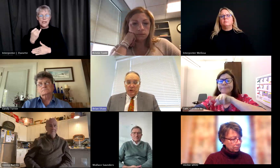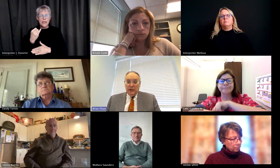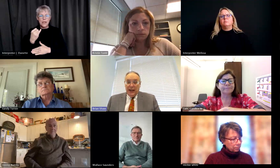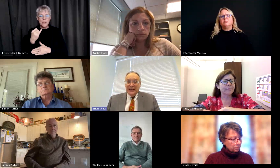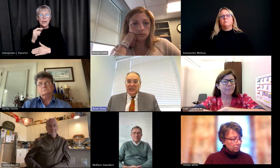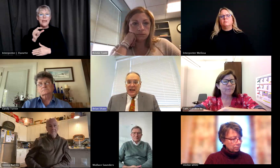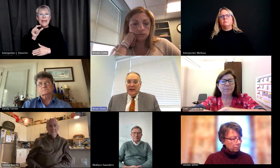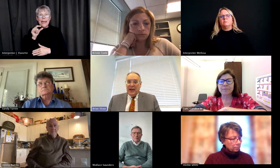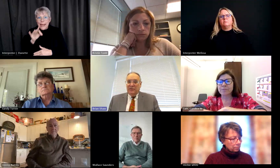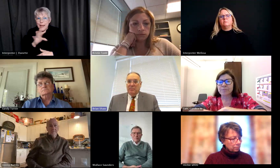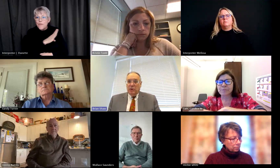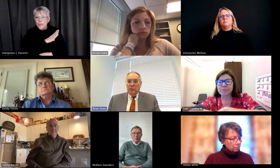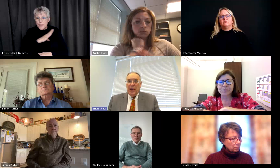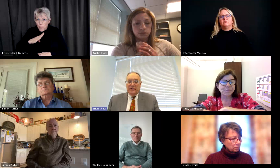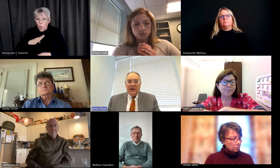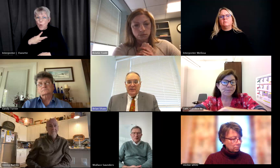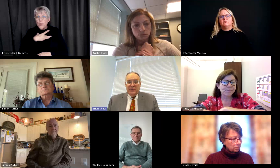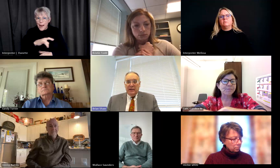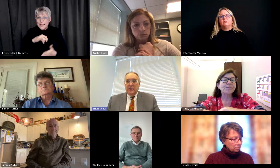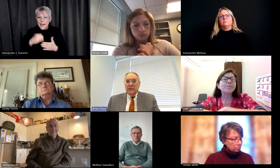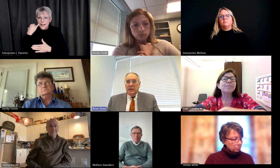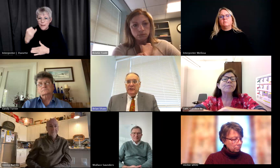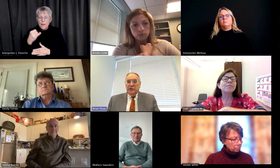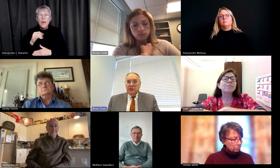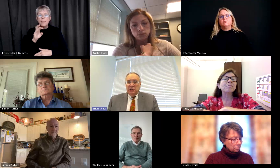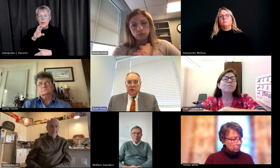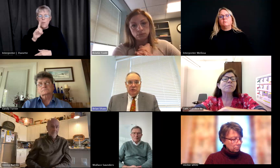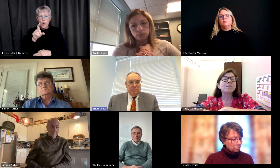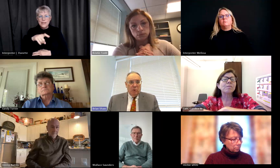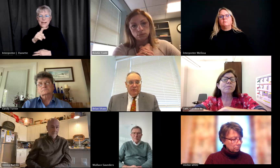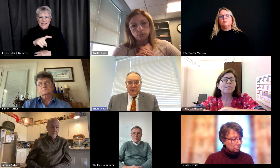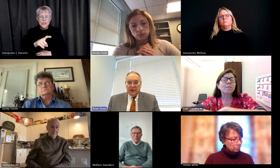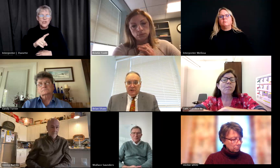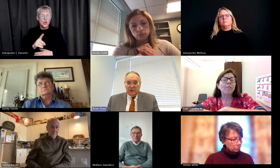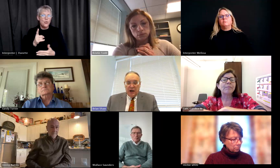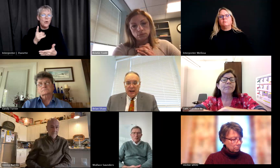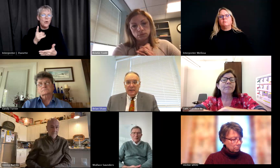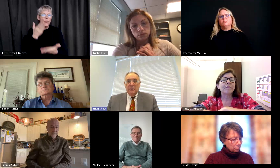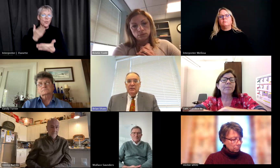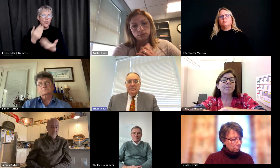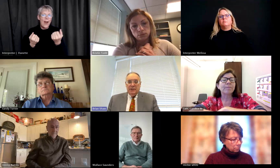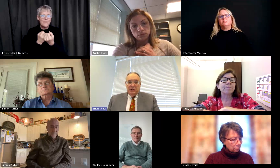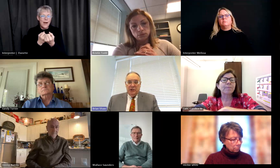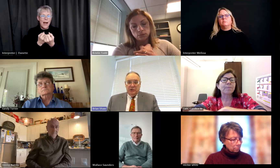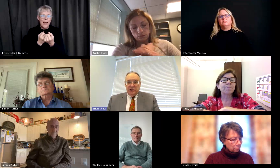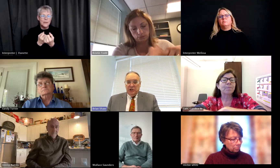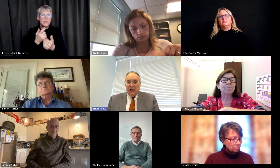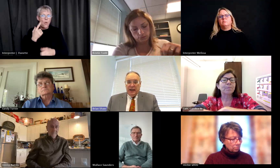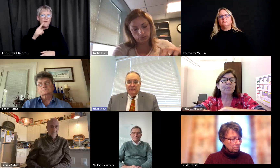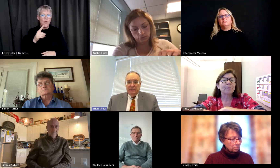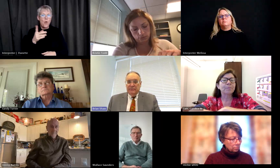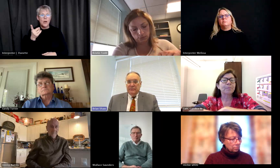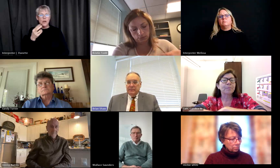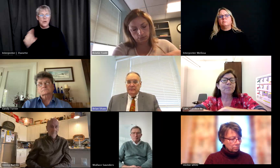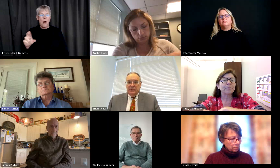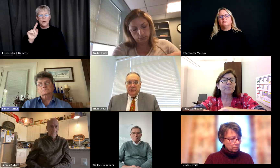board likes that, have the board ratify that, just to show support for Dr. Todd, that, she's